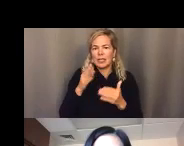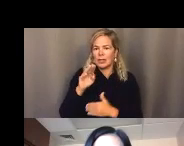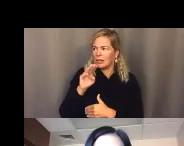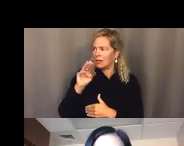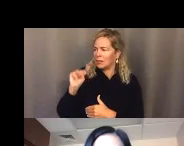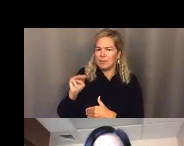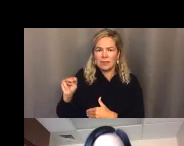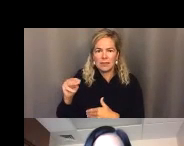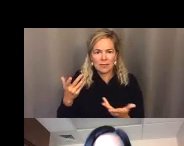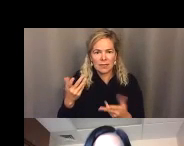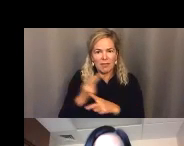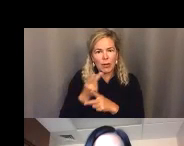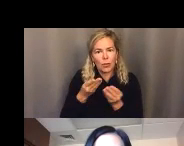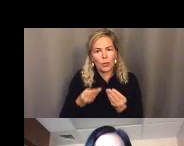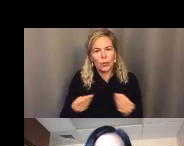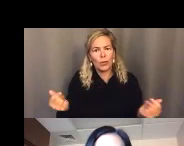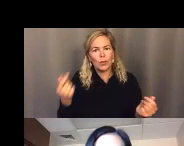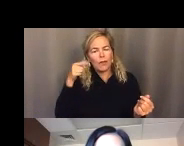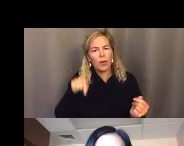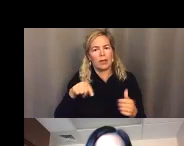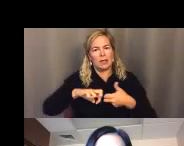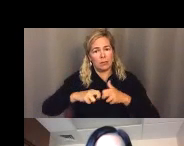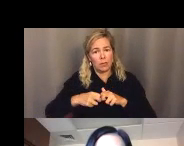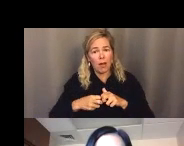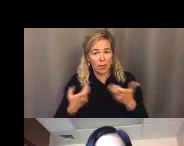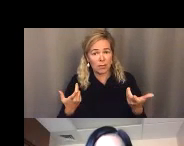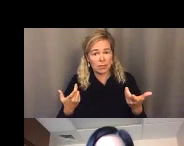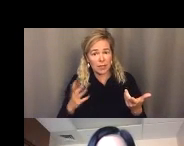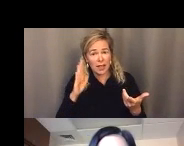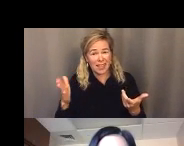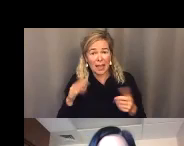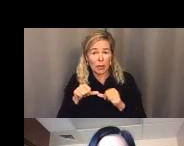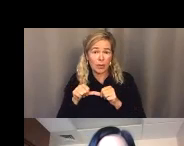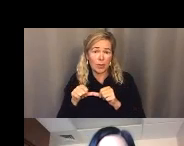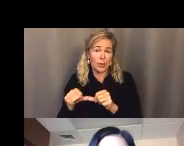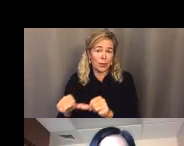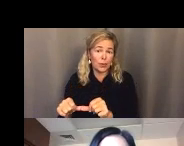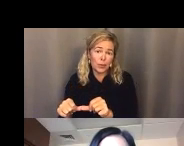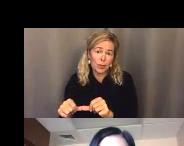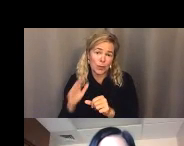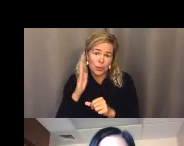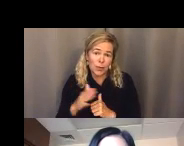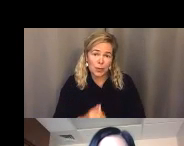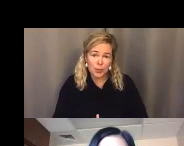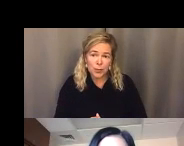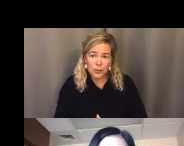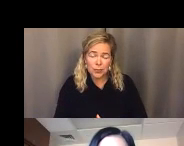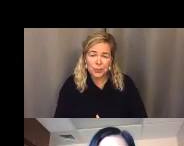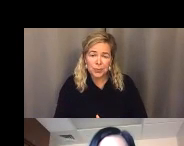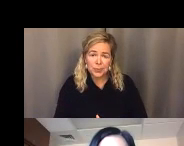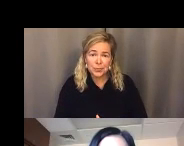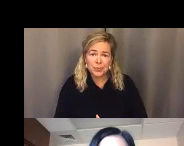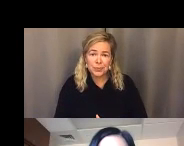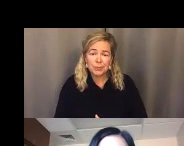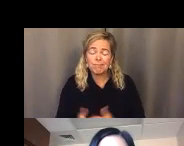some solutions for this problem that is going to be with us for a little while yet. So in closing, we're